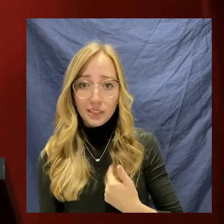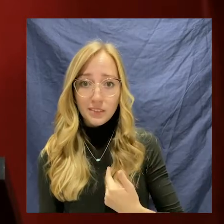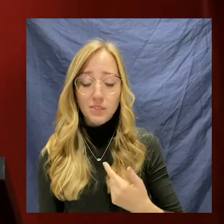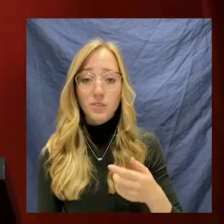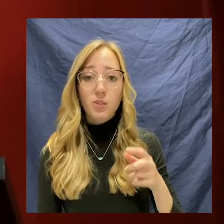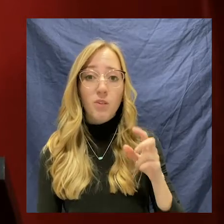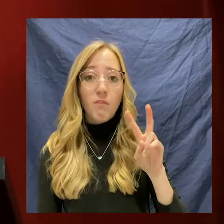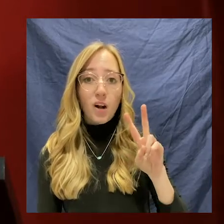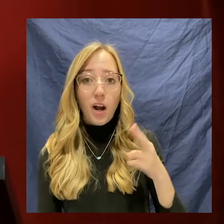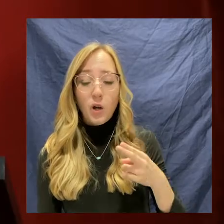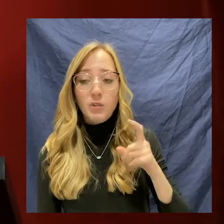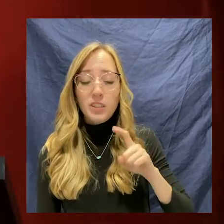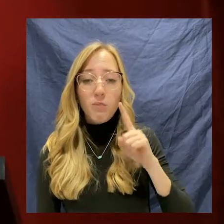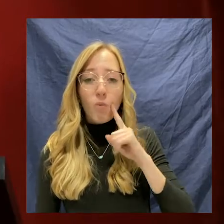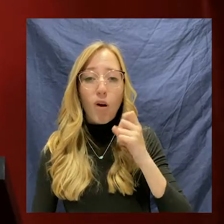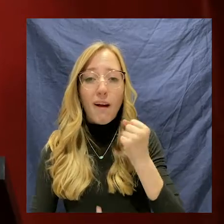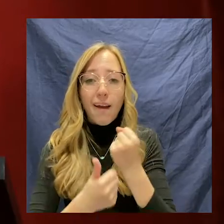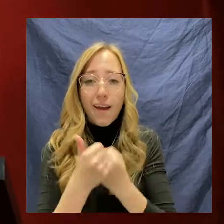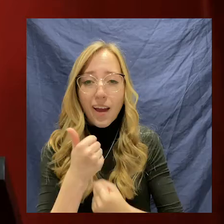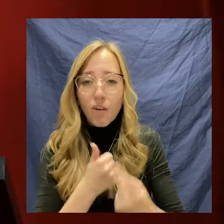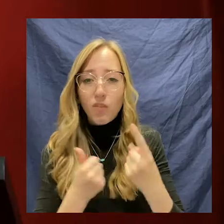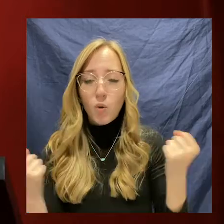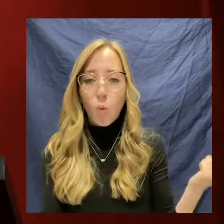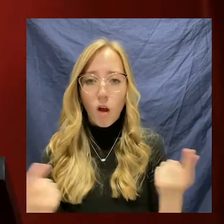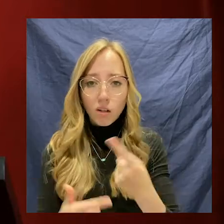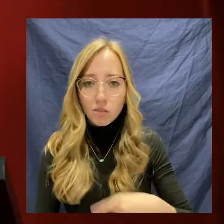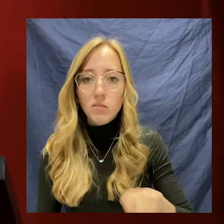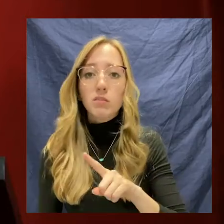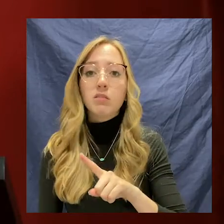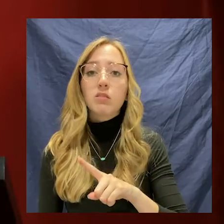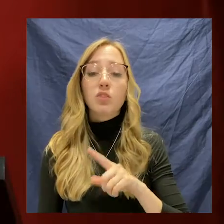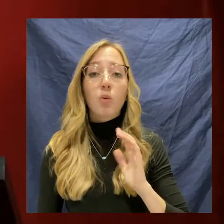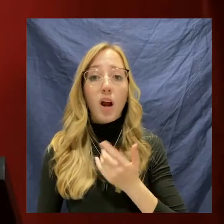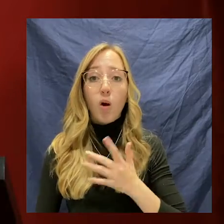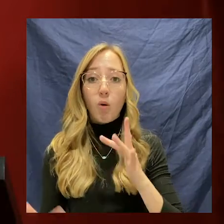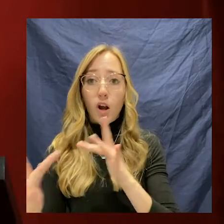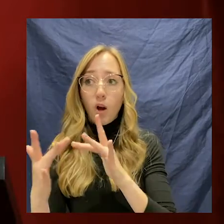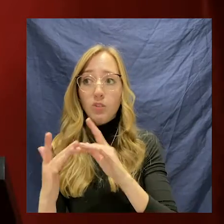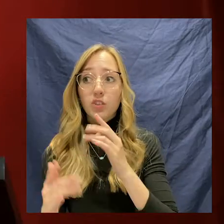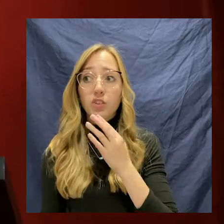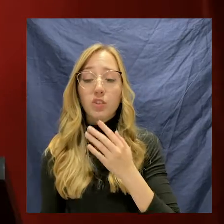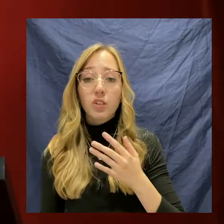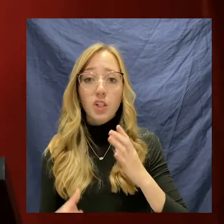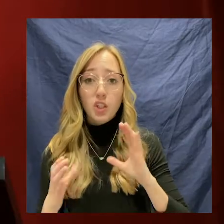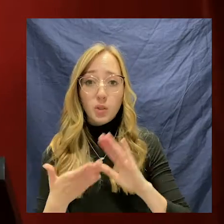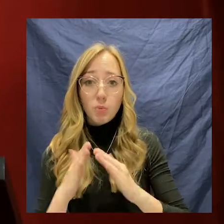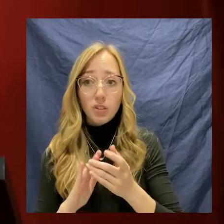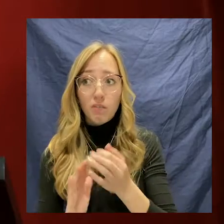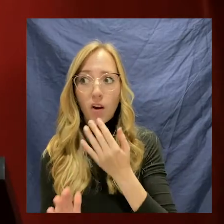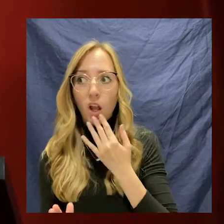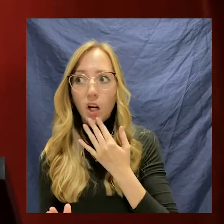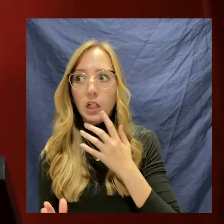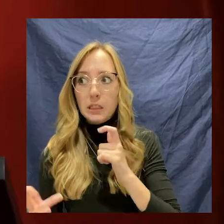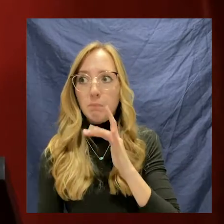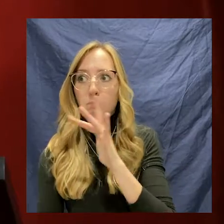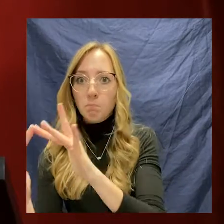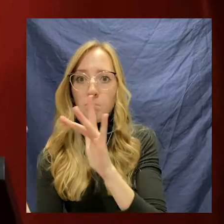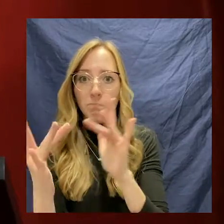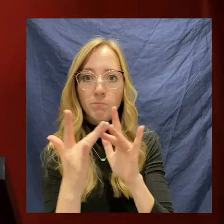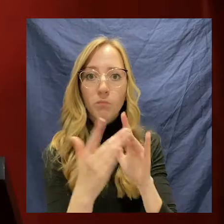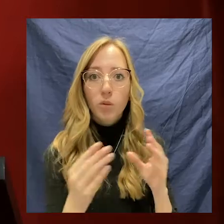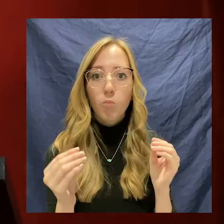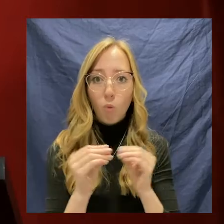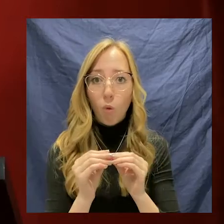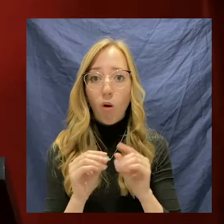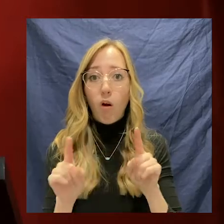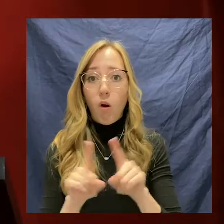everyone. We must increase our outreach to communities of color, and we need to guide changes to Vera